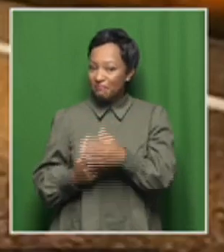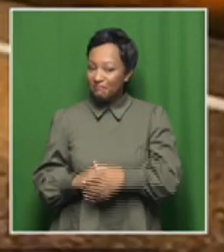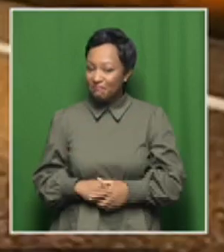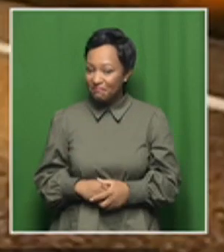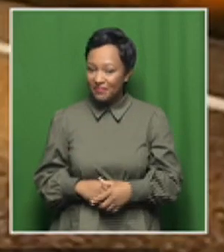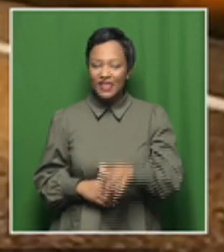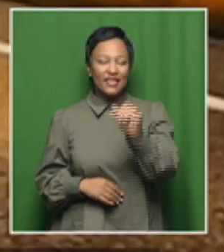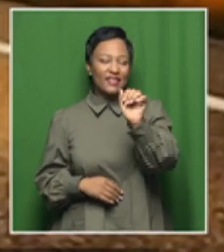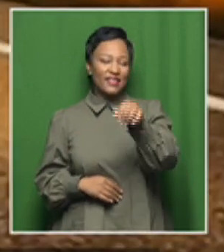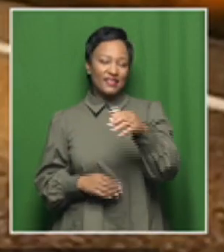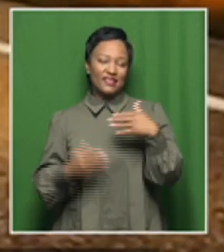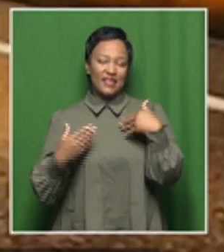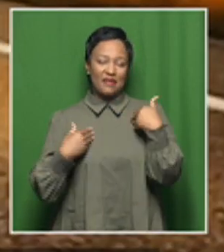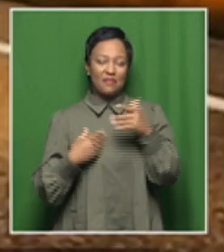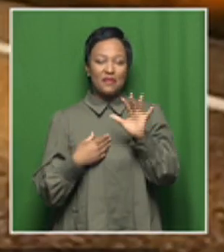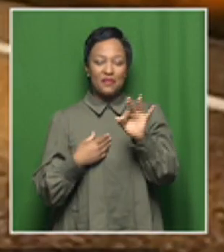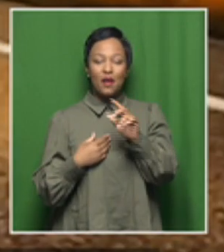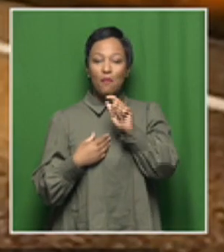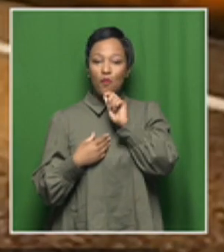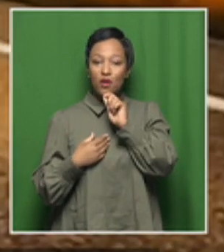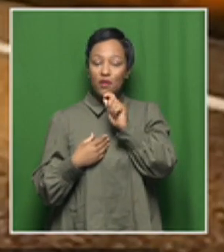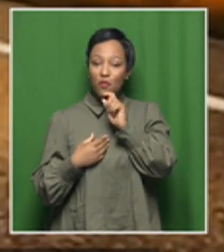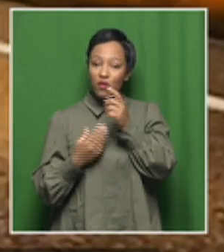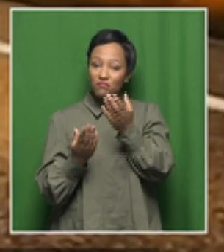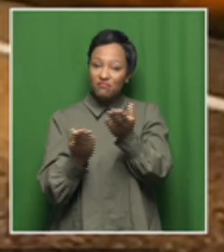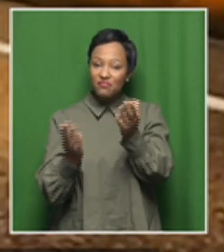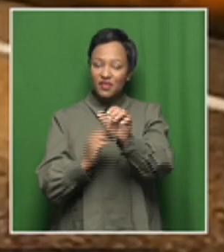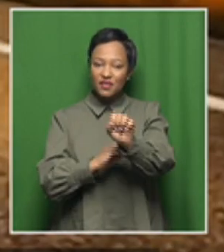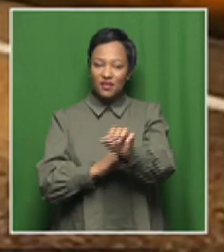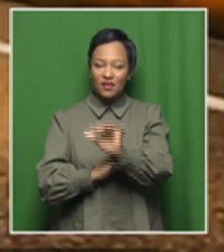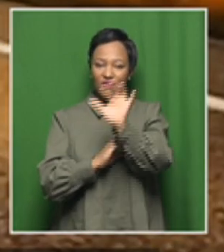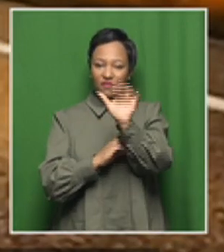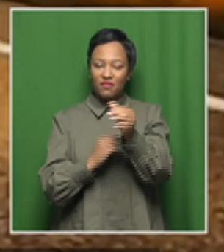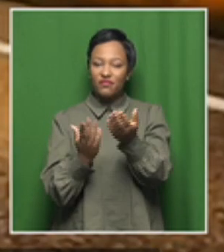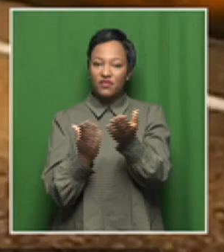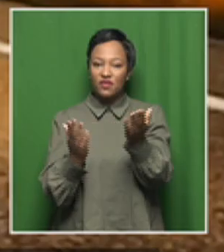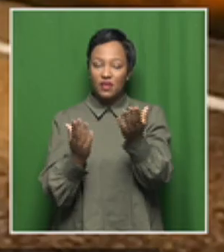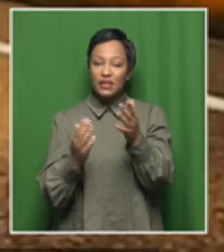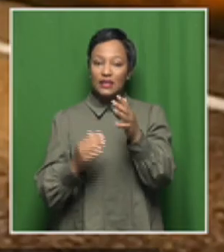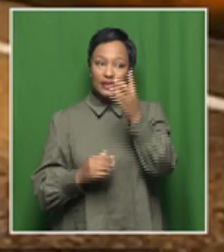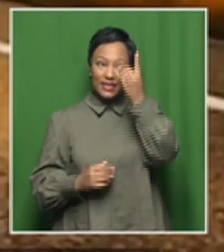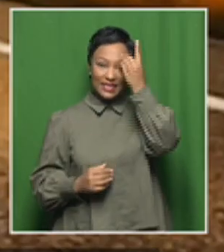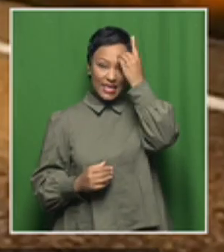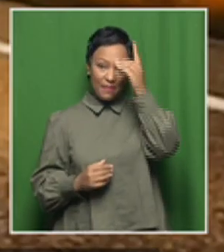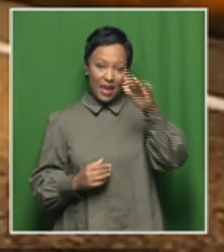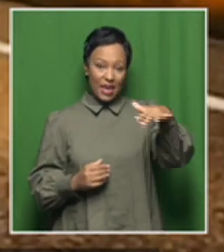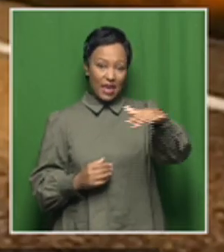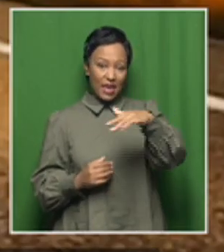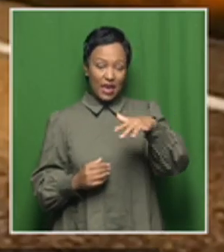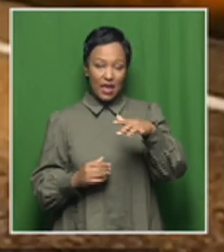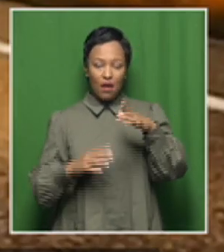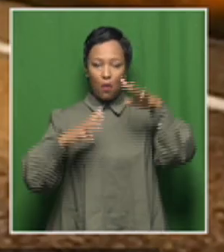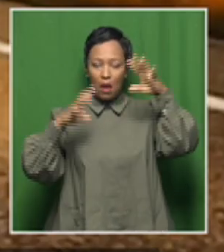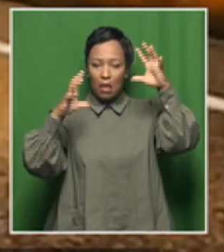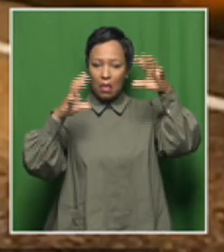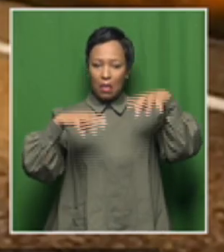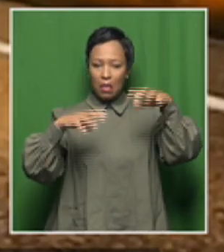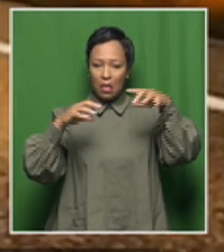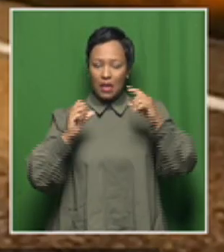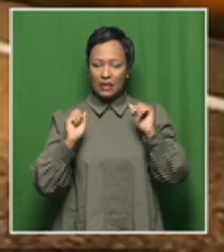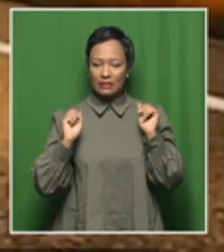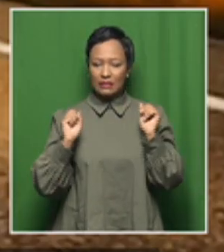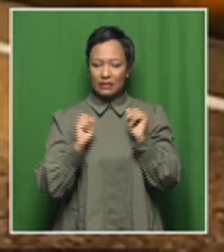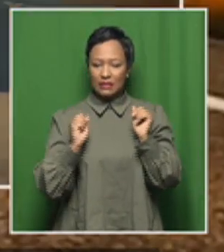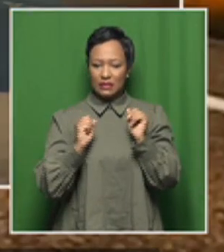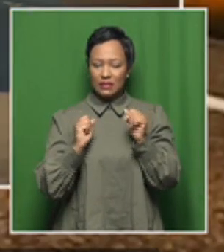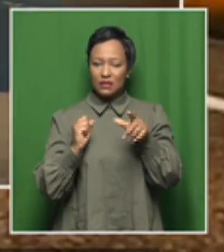Yeah, happy Monday, SK. Good morning to you. Good morning, South Africa. A bit of inclement weather as well around Durban to watch out for. Rain down that side until about lunchtime today. And